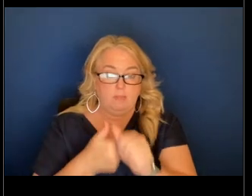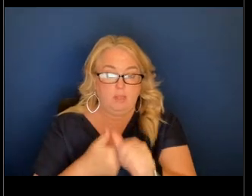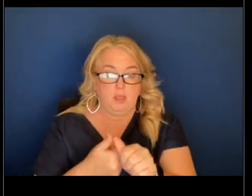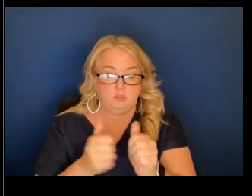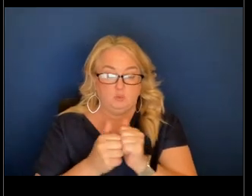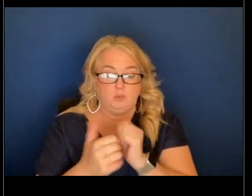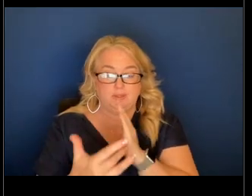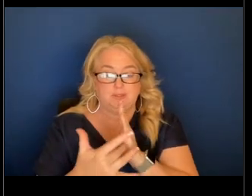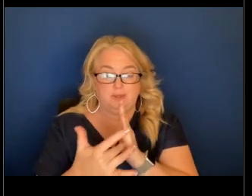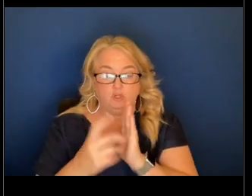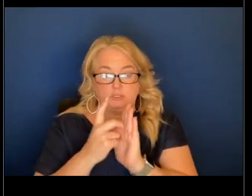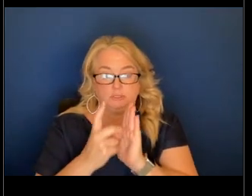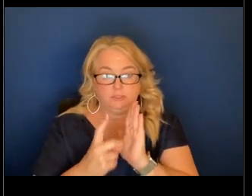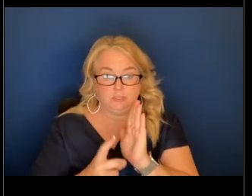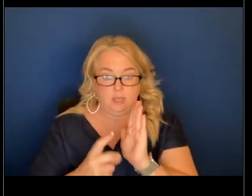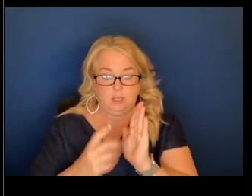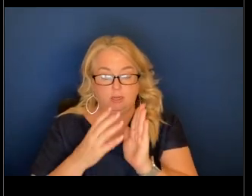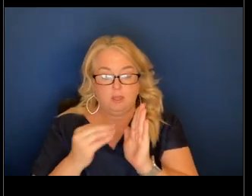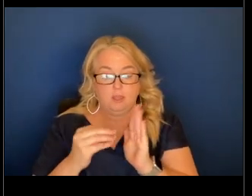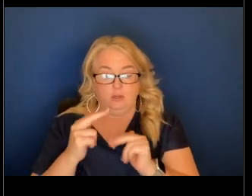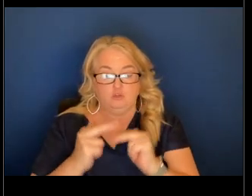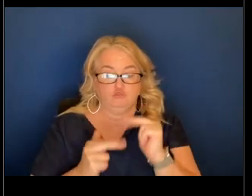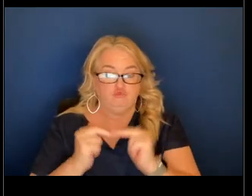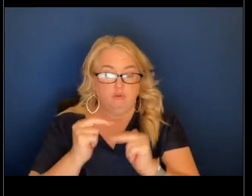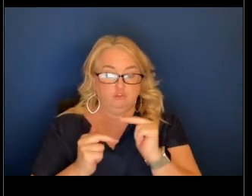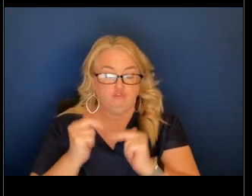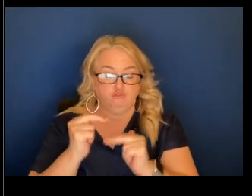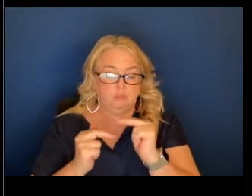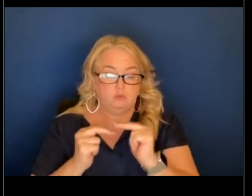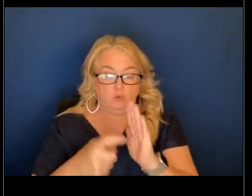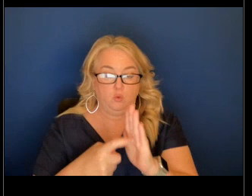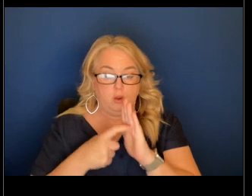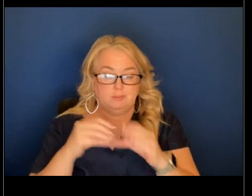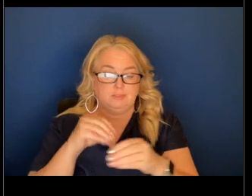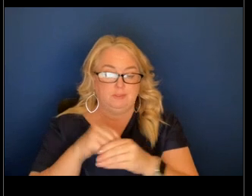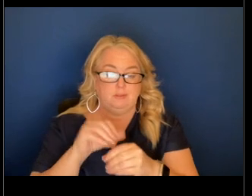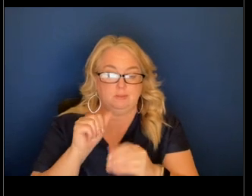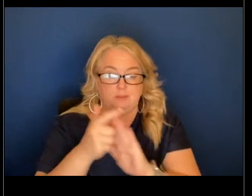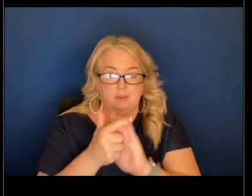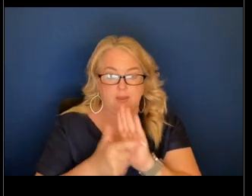technical design and construction requirements in the Act.